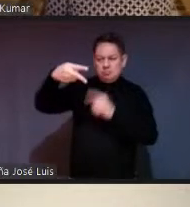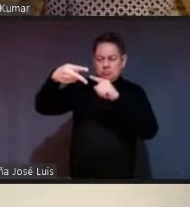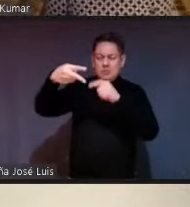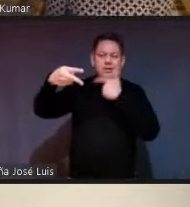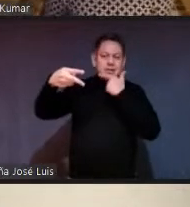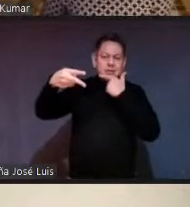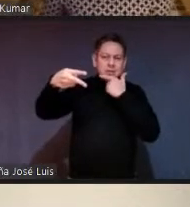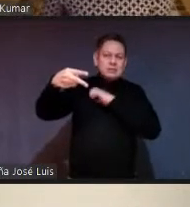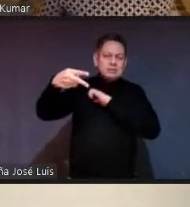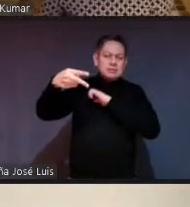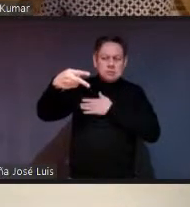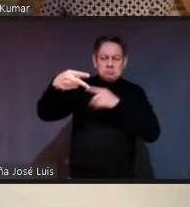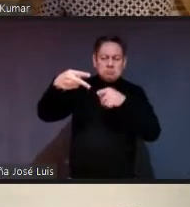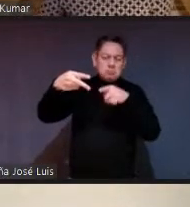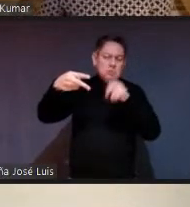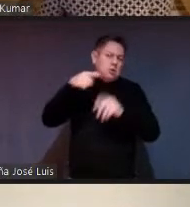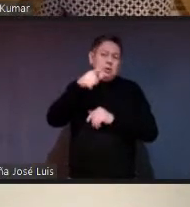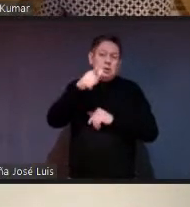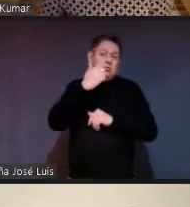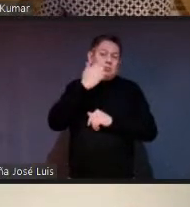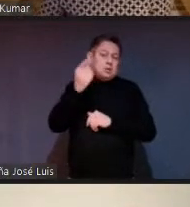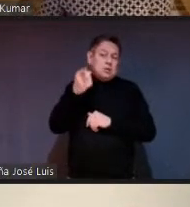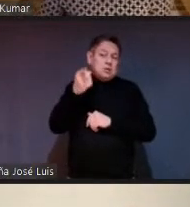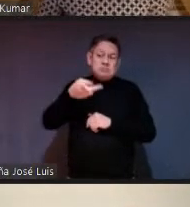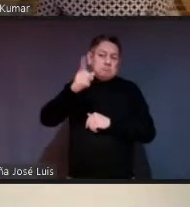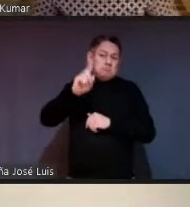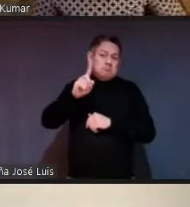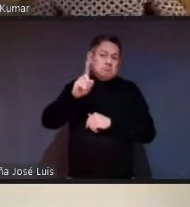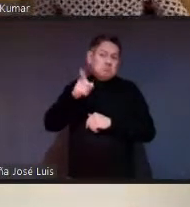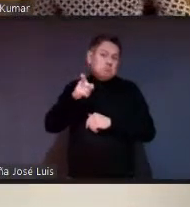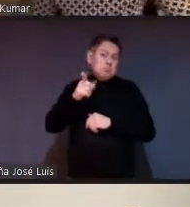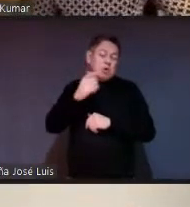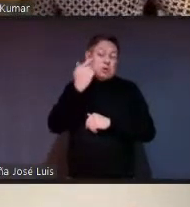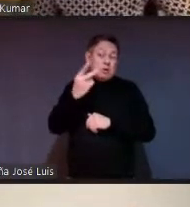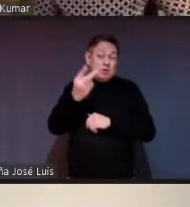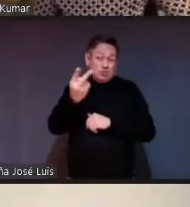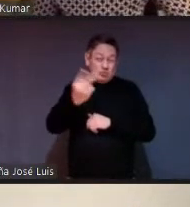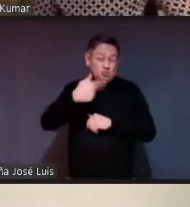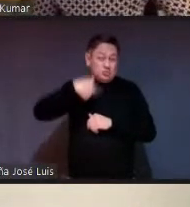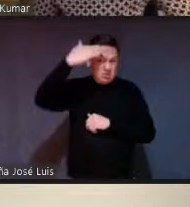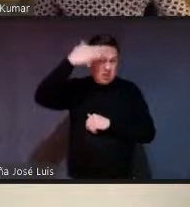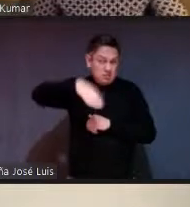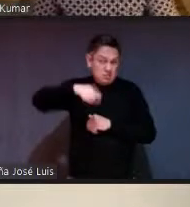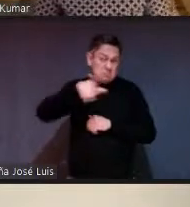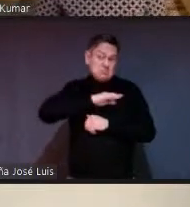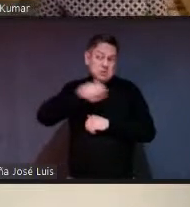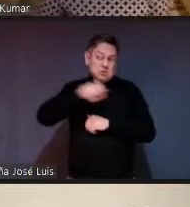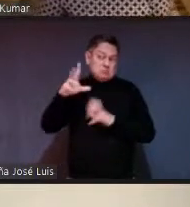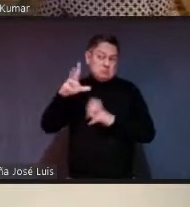English, Spanish, or if you are bilingual, you can simply disable that.